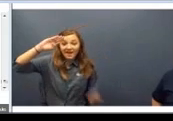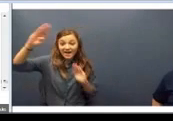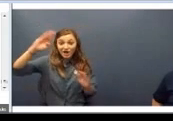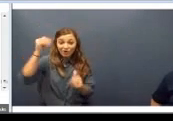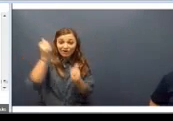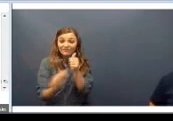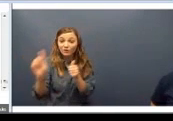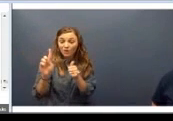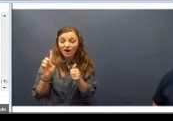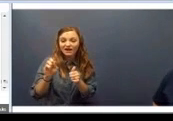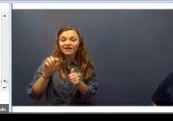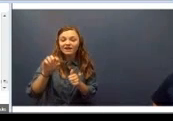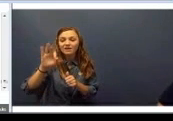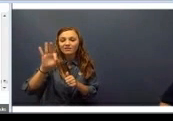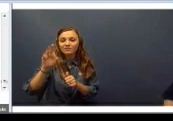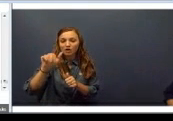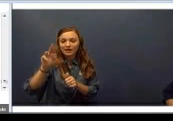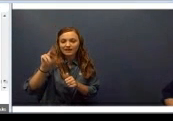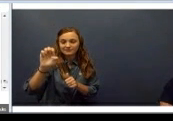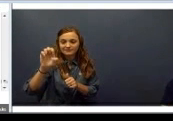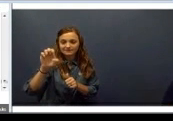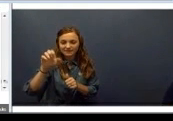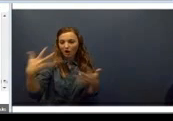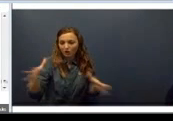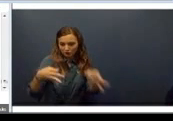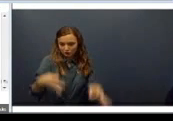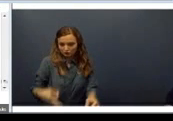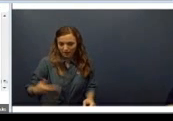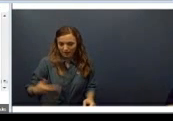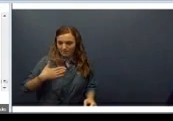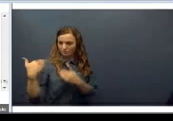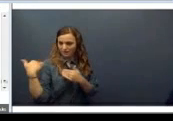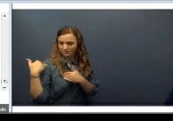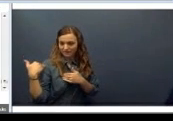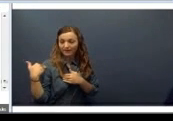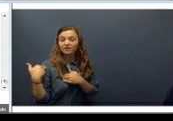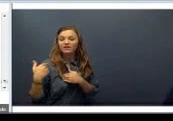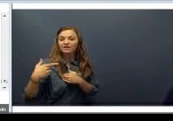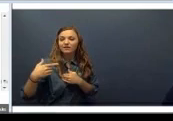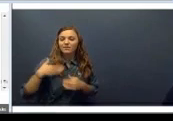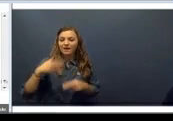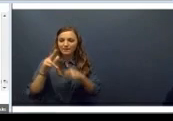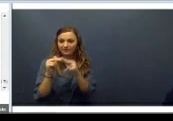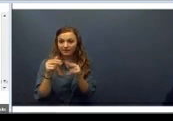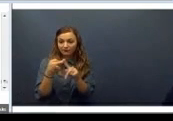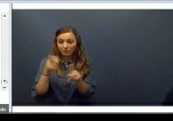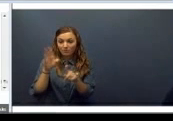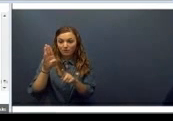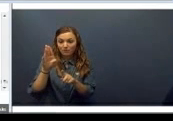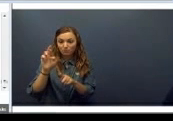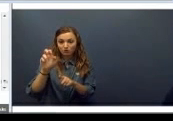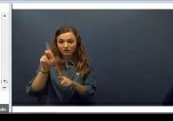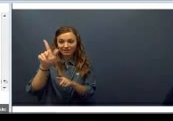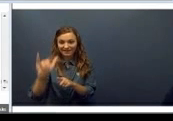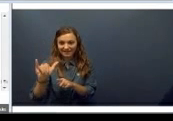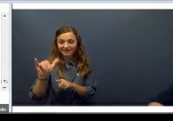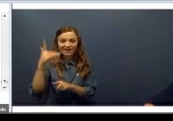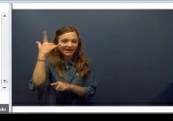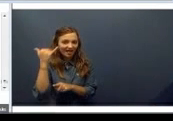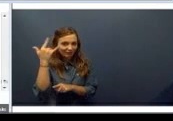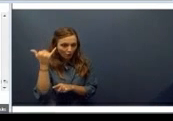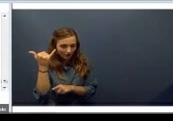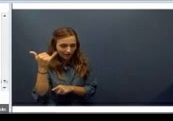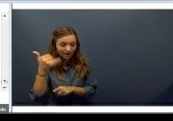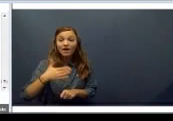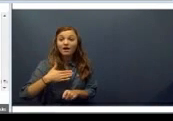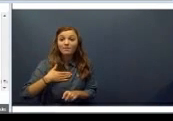Hello, everyone. As Francine said, I am with the Center for Accessible Technology. We're a nonprofit based in Berkeley, California,